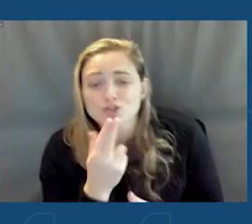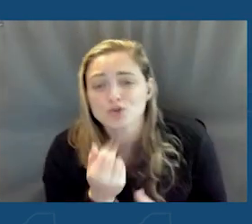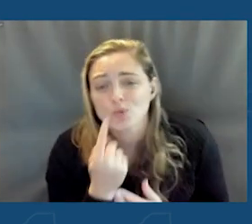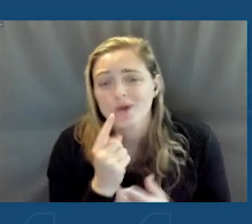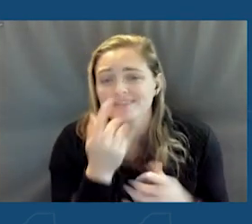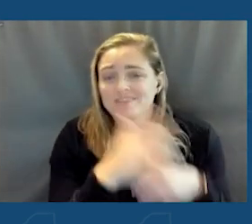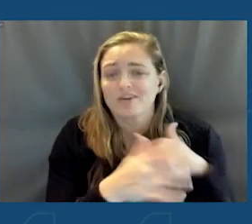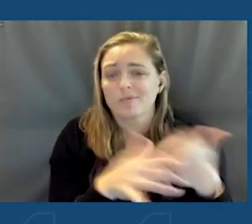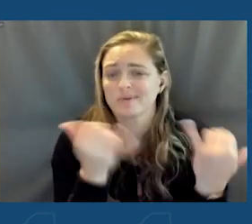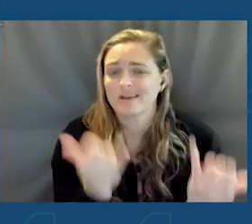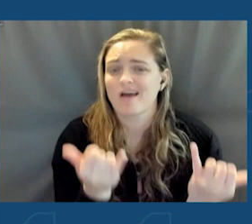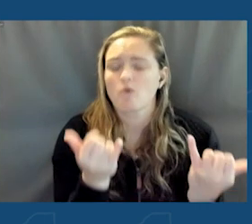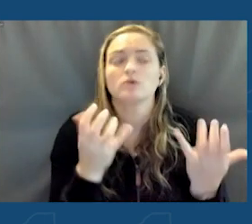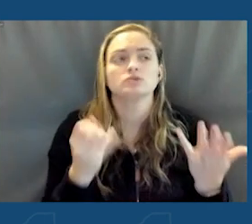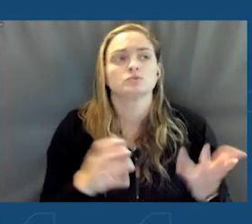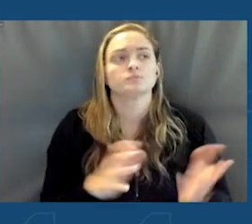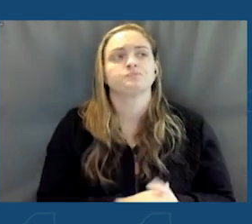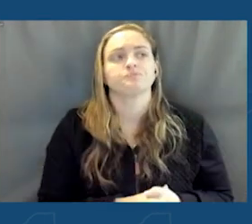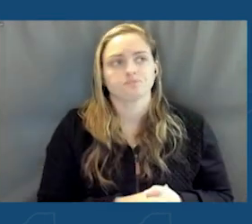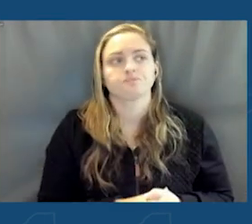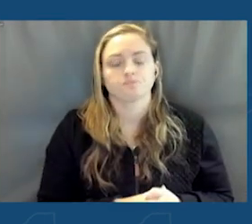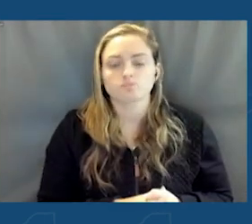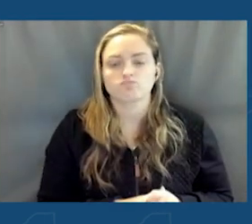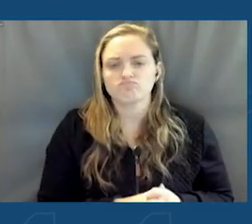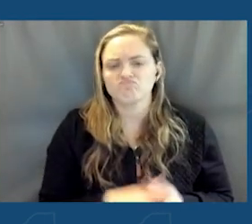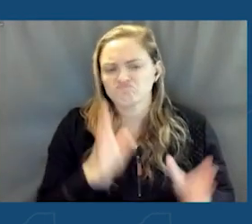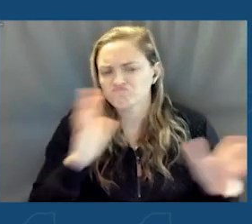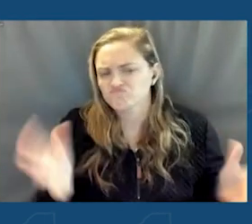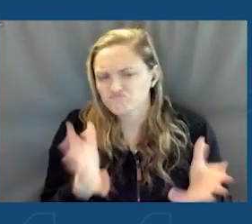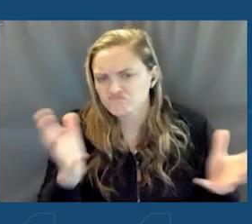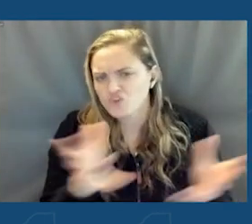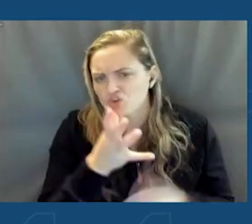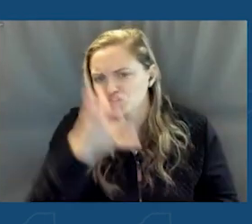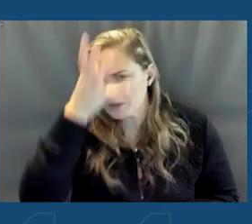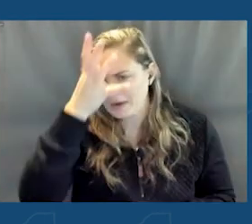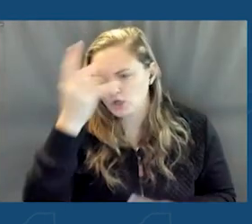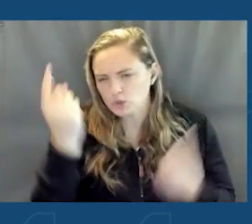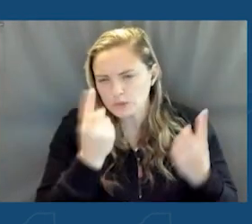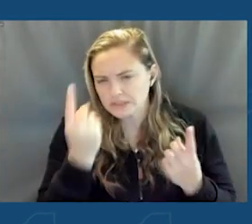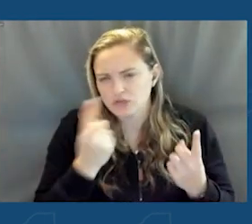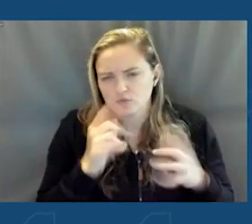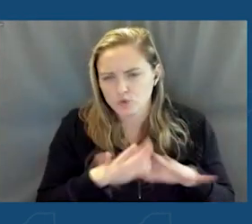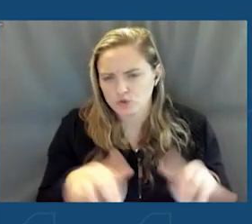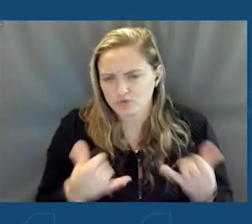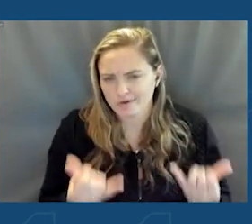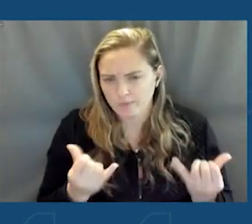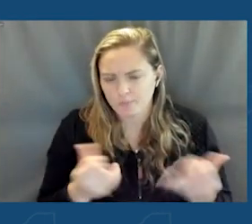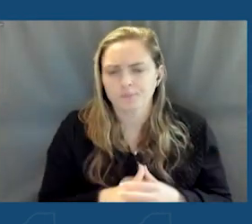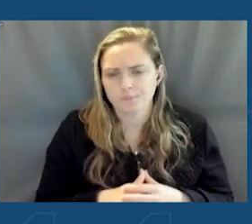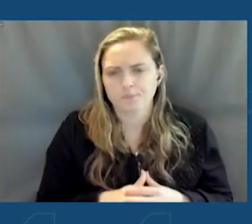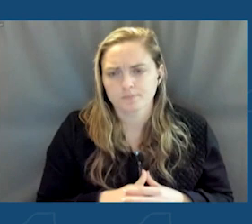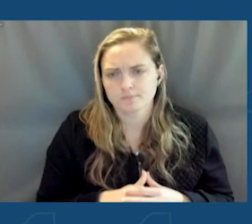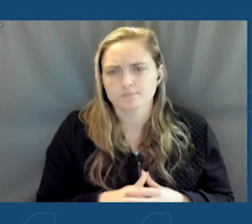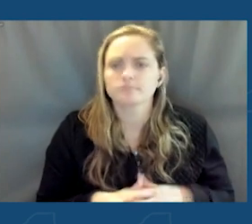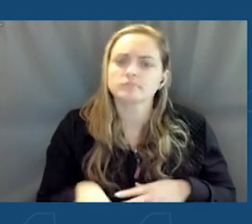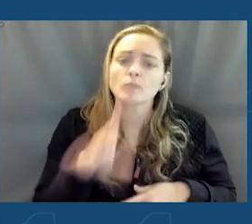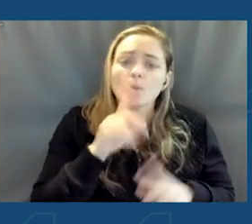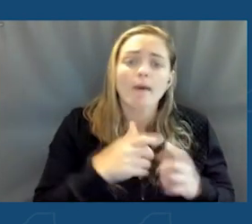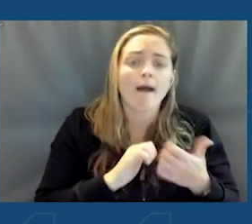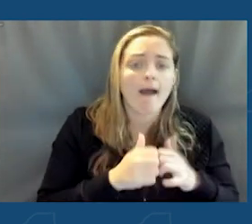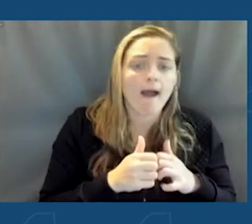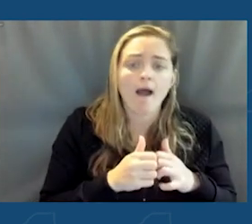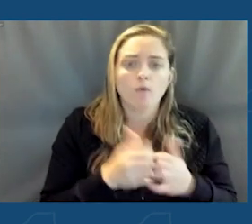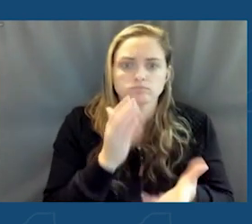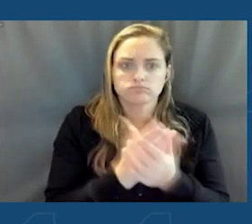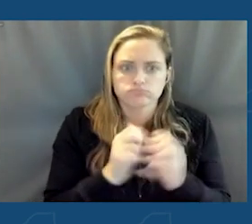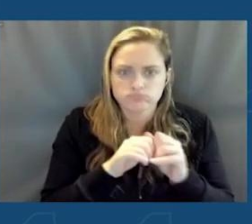them. So that's something I'm encouraging all parents to consider for their children right now. And we're talking about how we can stop this spread.